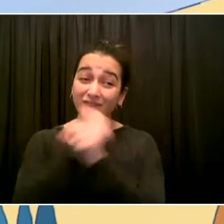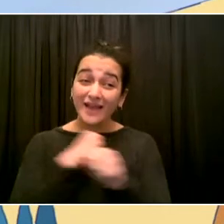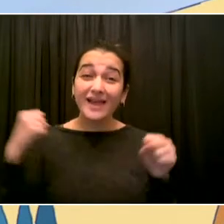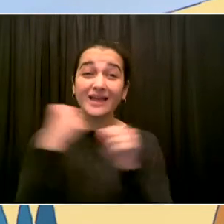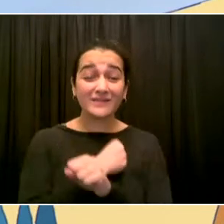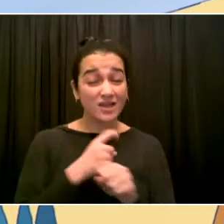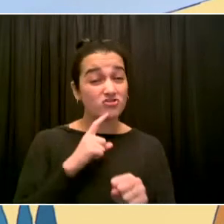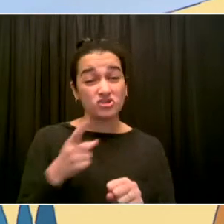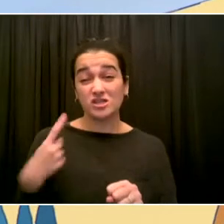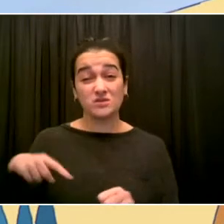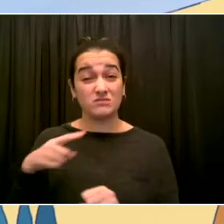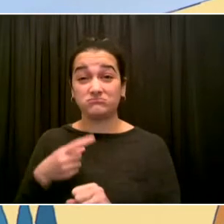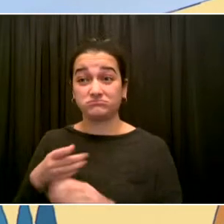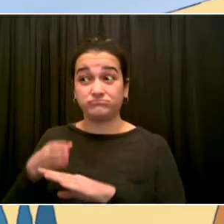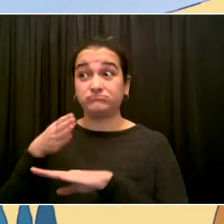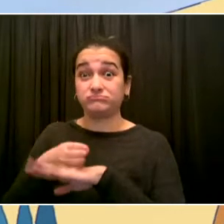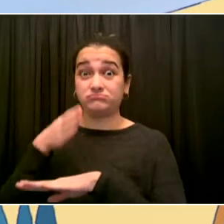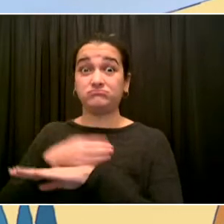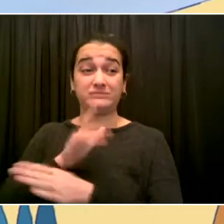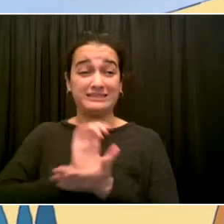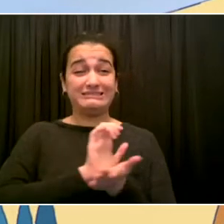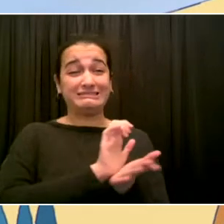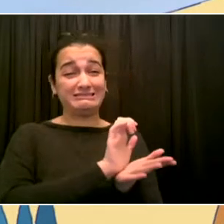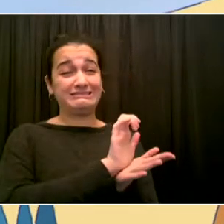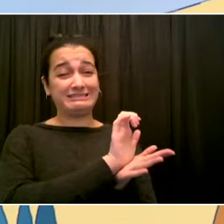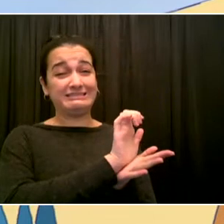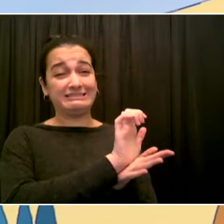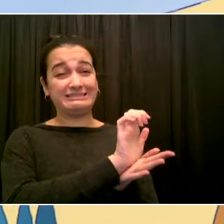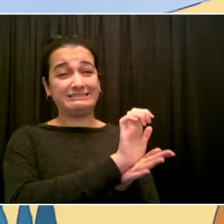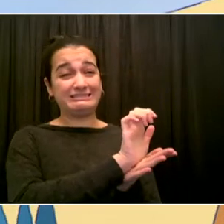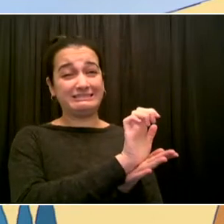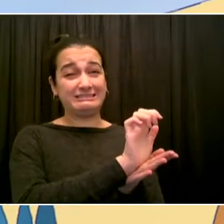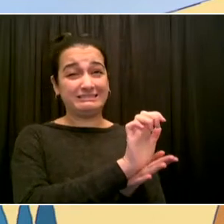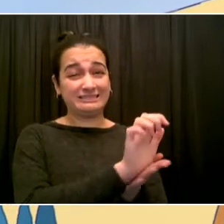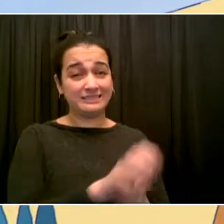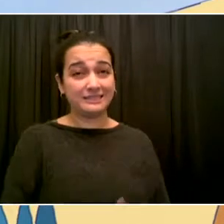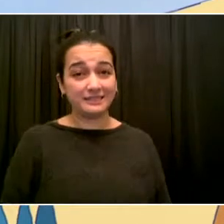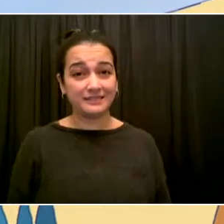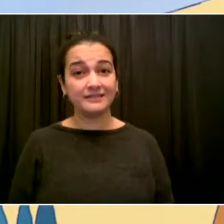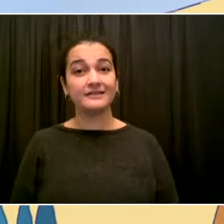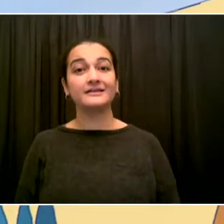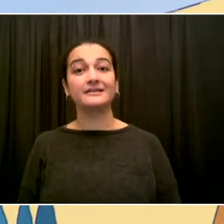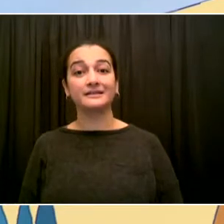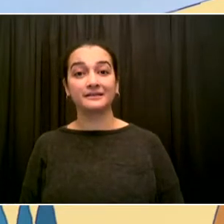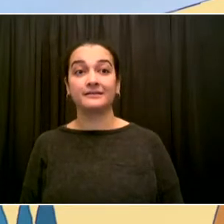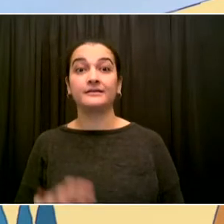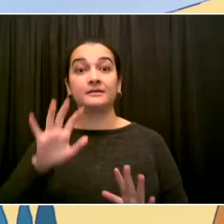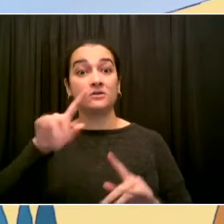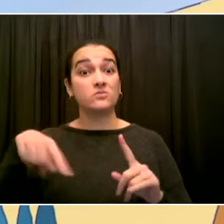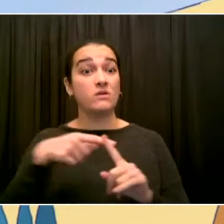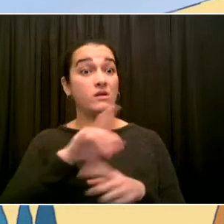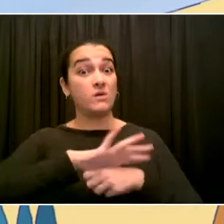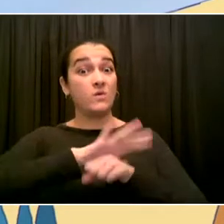this pandemic, and one of the biggest issues for people has been just trying to keep their lives together with all these